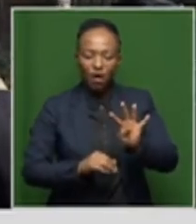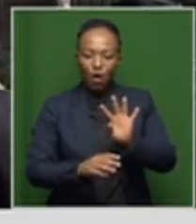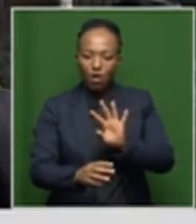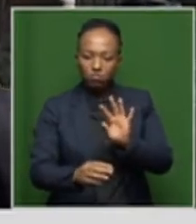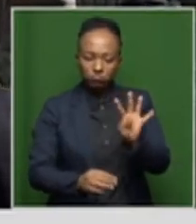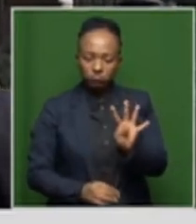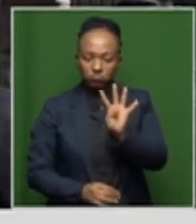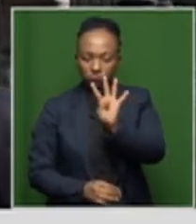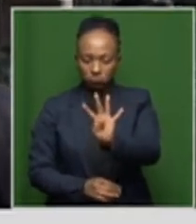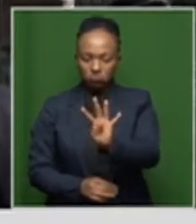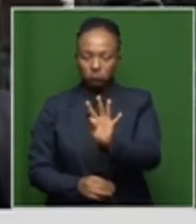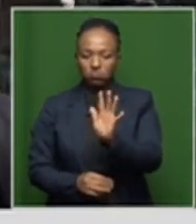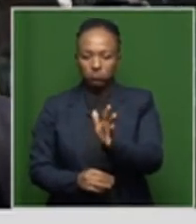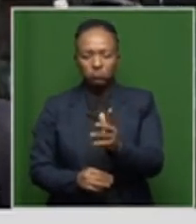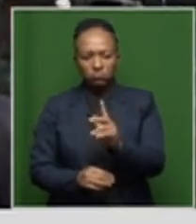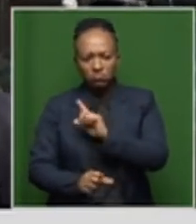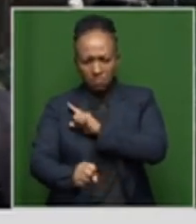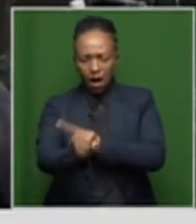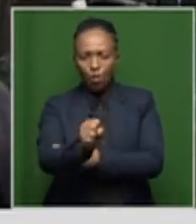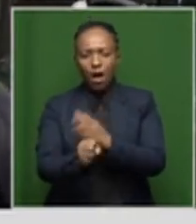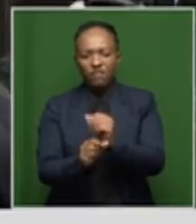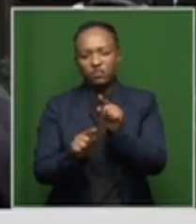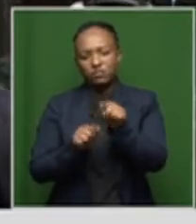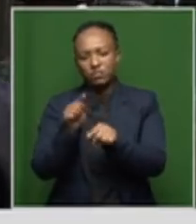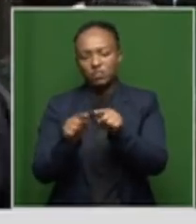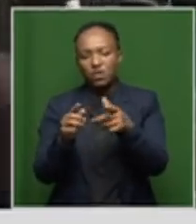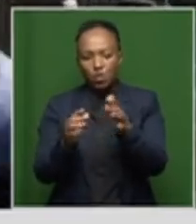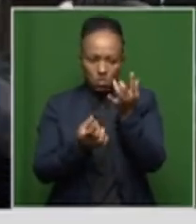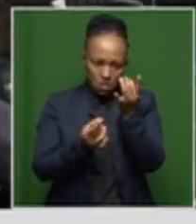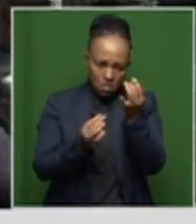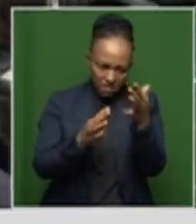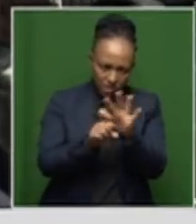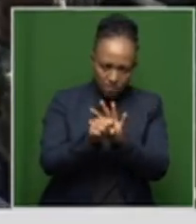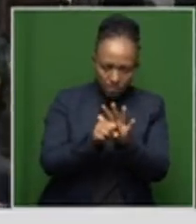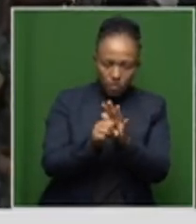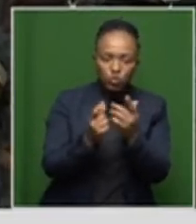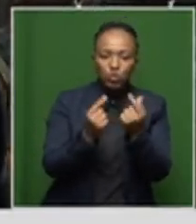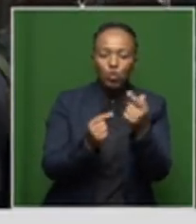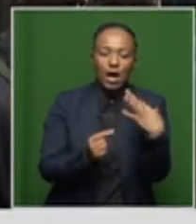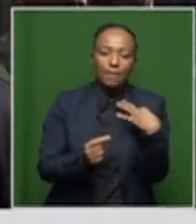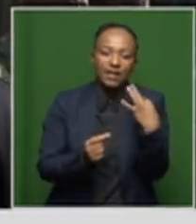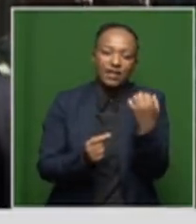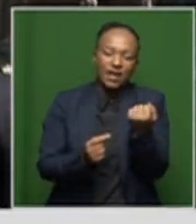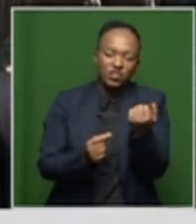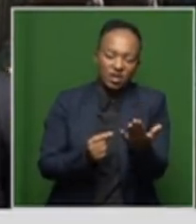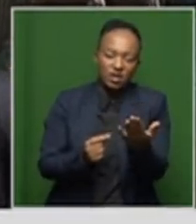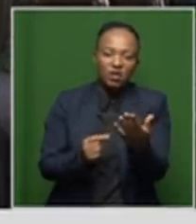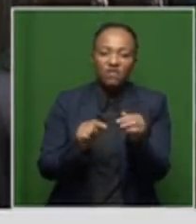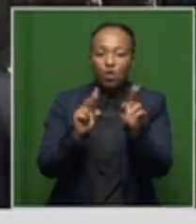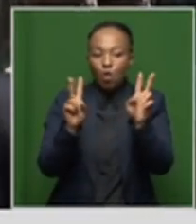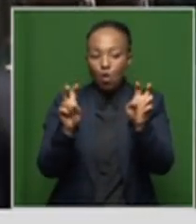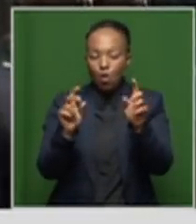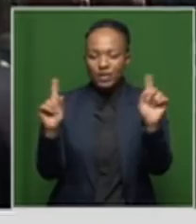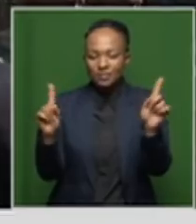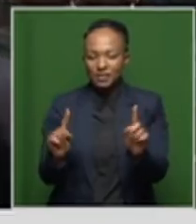have delegation to prosecute, they have delegation now, or they have a brief now to deal with the application in terms of the special